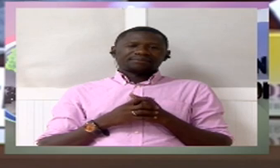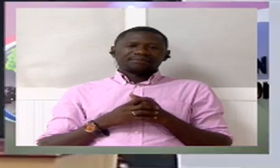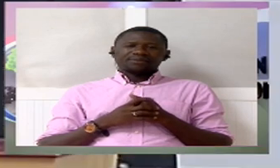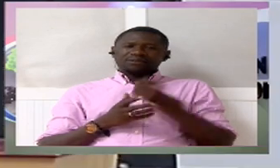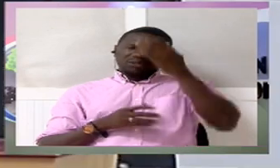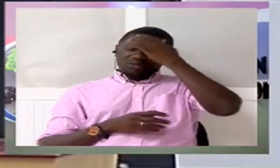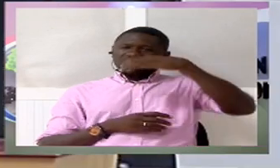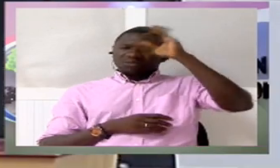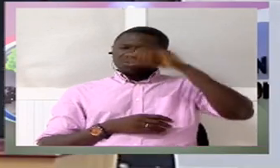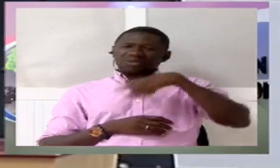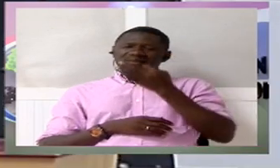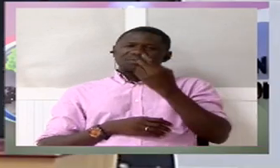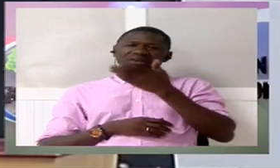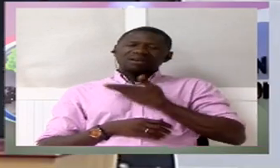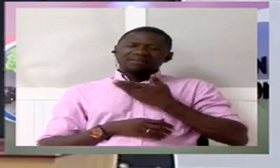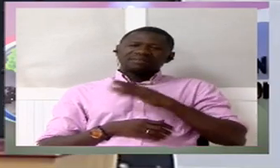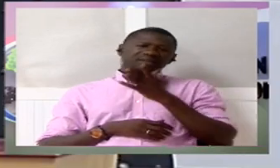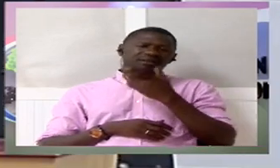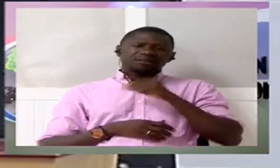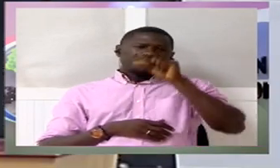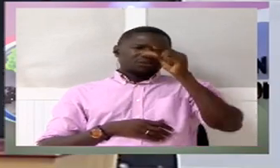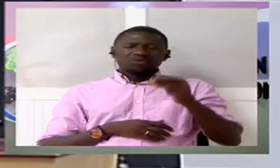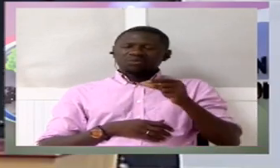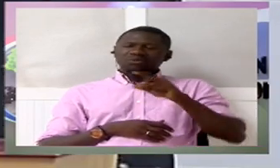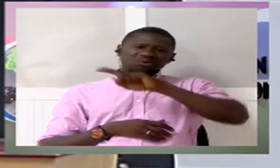Commissioners, if you have any questions, please indicate.